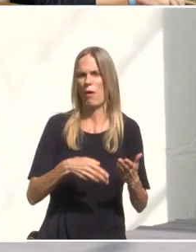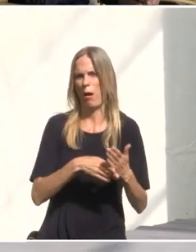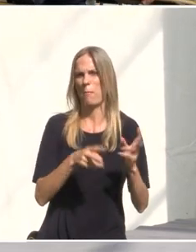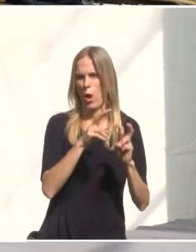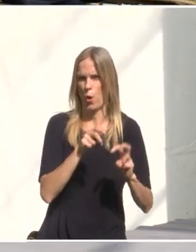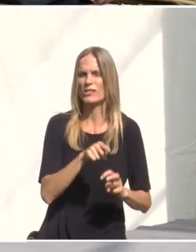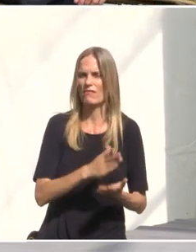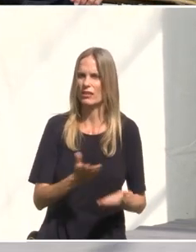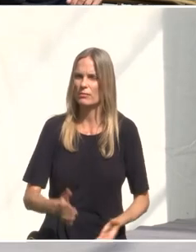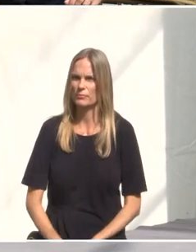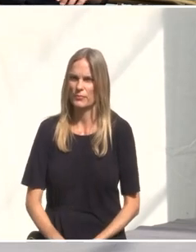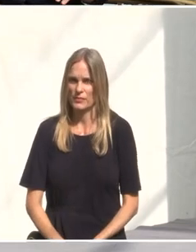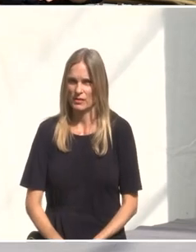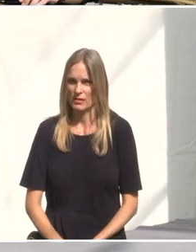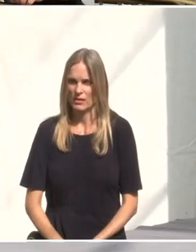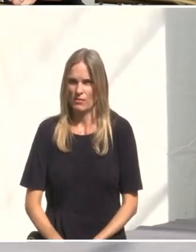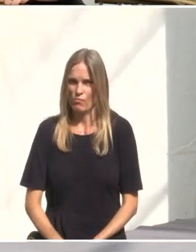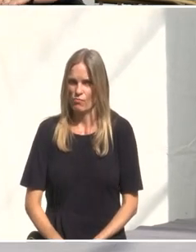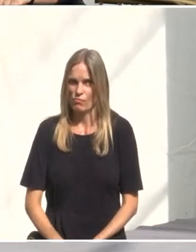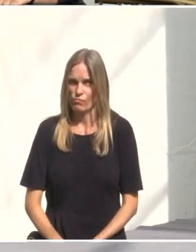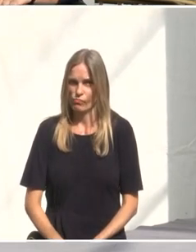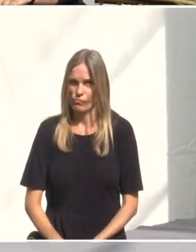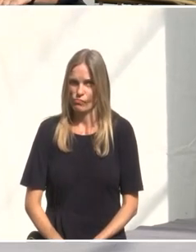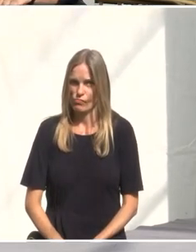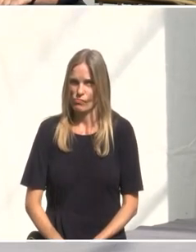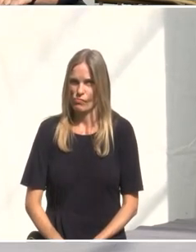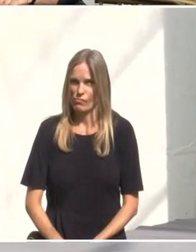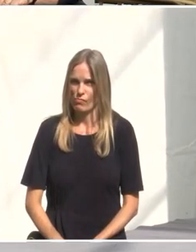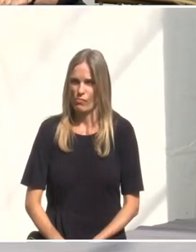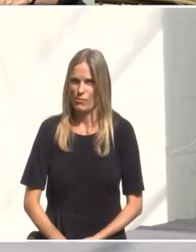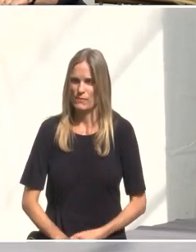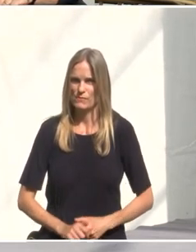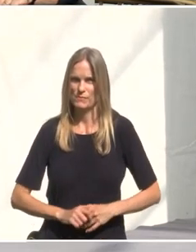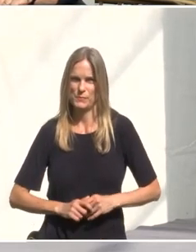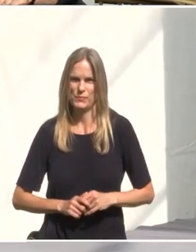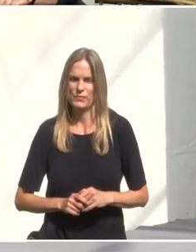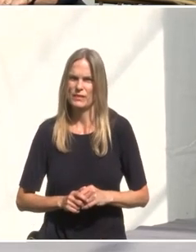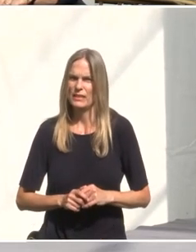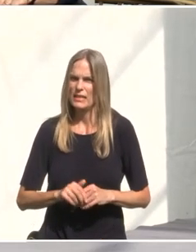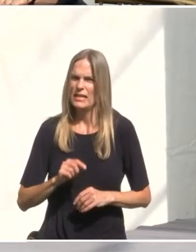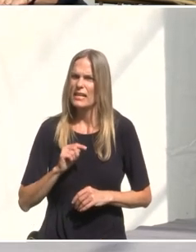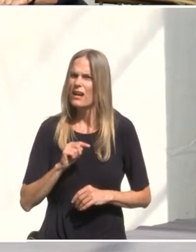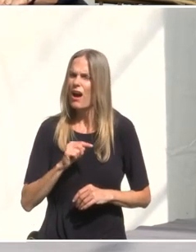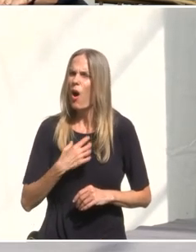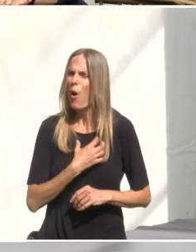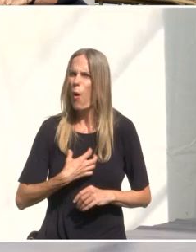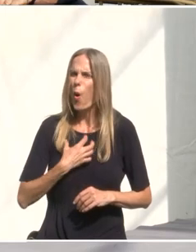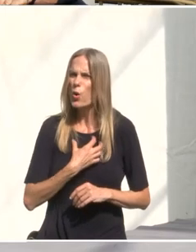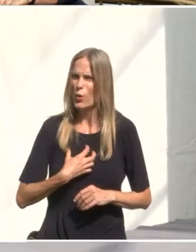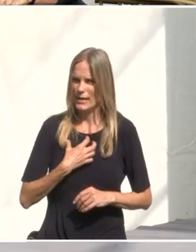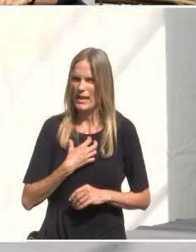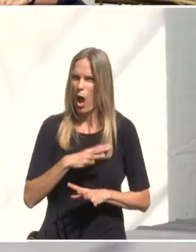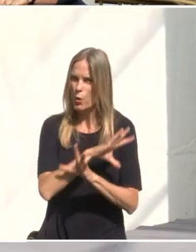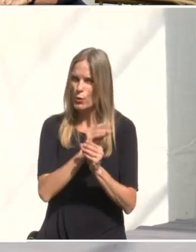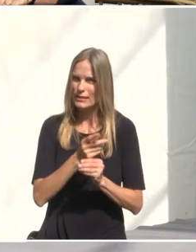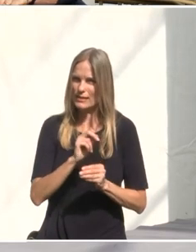of, what sort of might be pushing for this is one really important factor, of course, in general, is